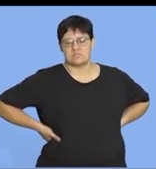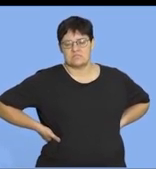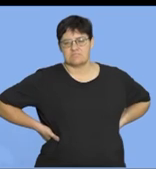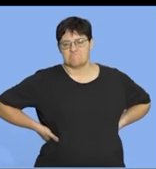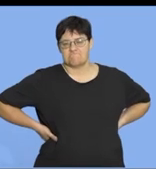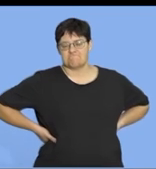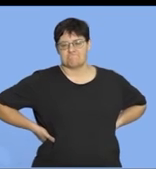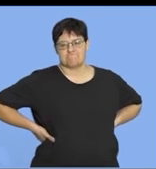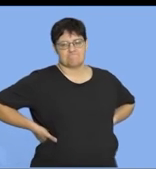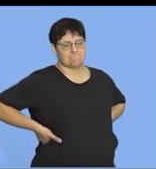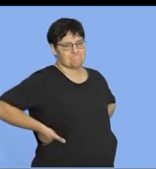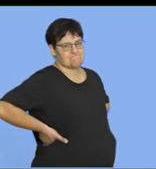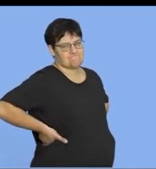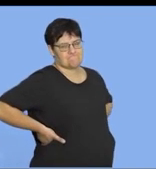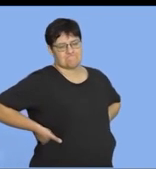Oh.